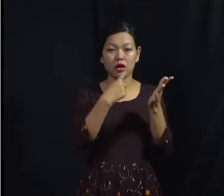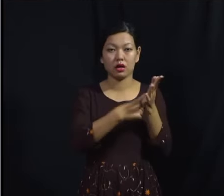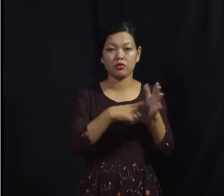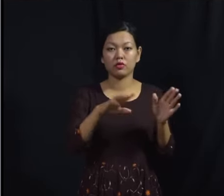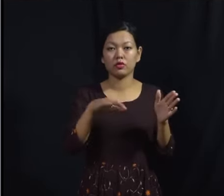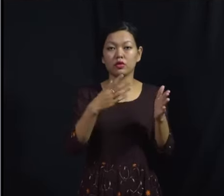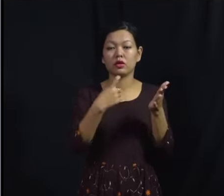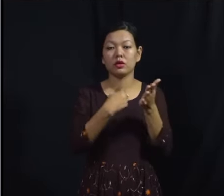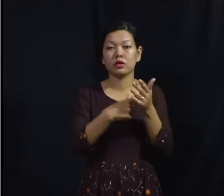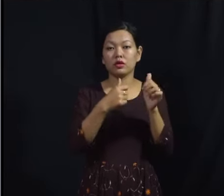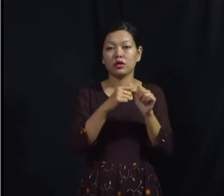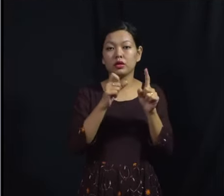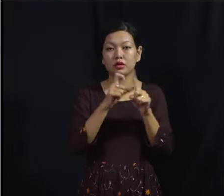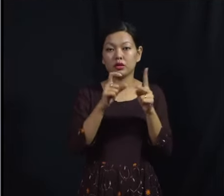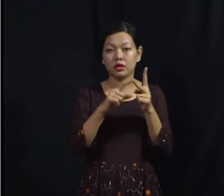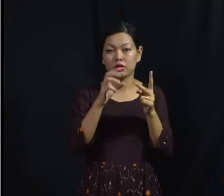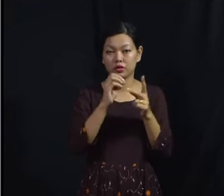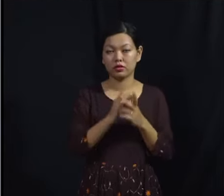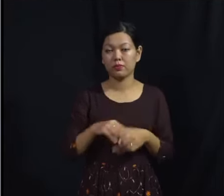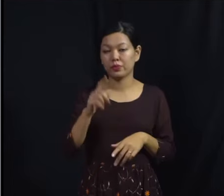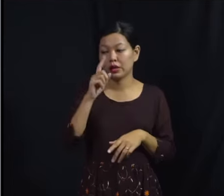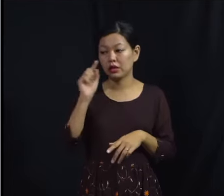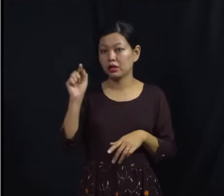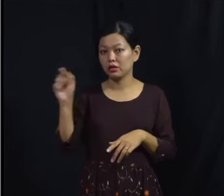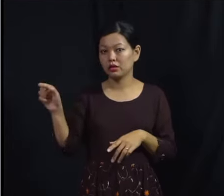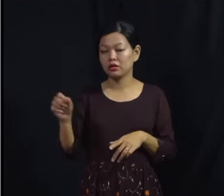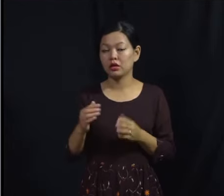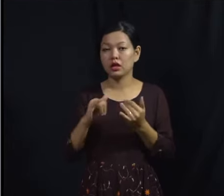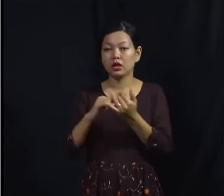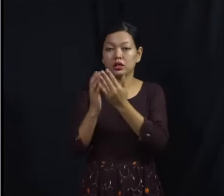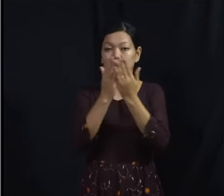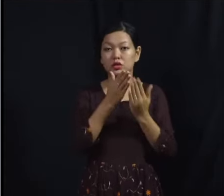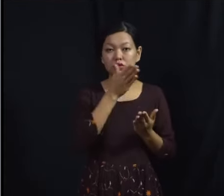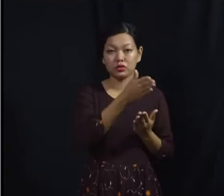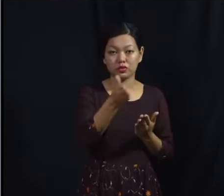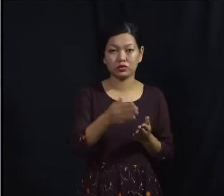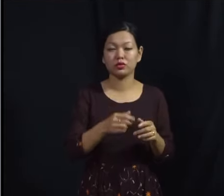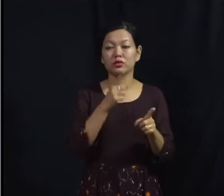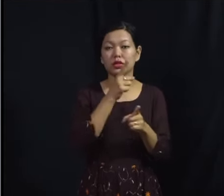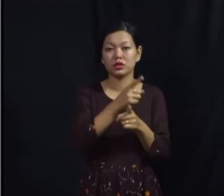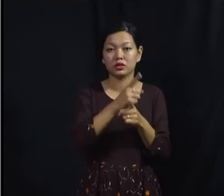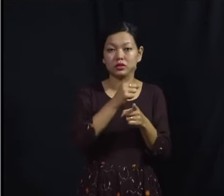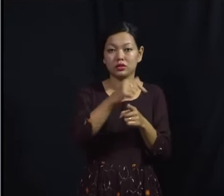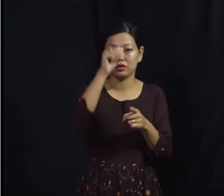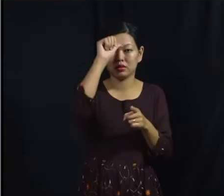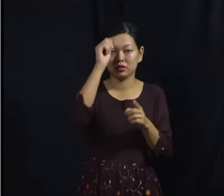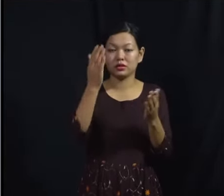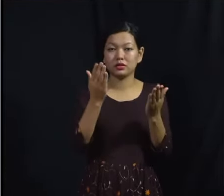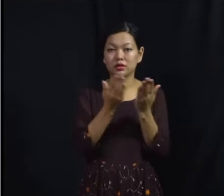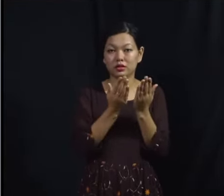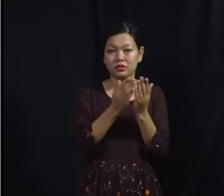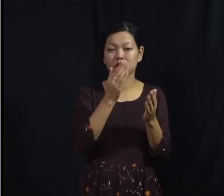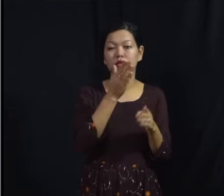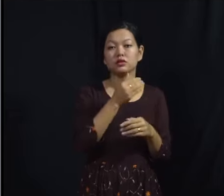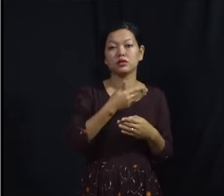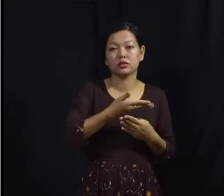of English and so on. So that's what we have here, and interestingly, we have a story that also very